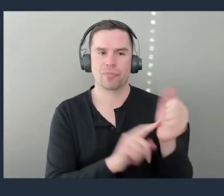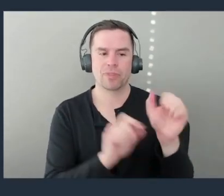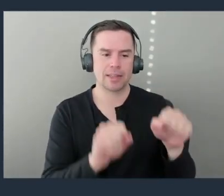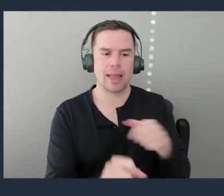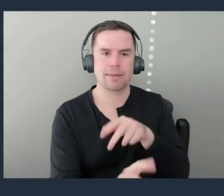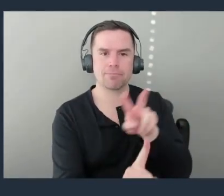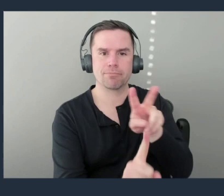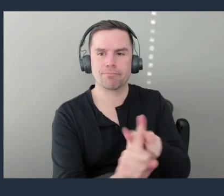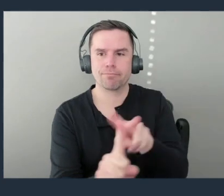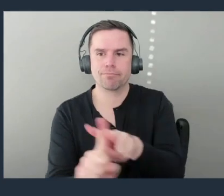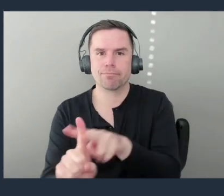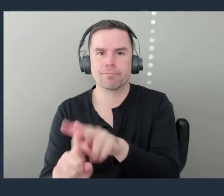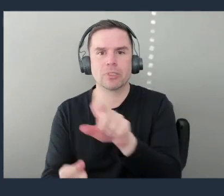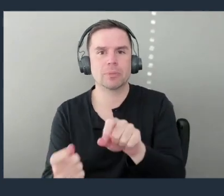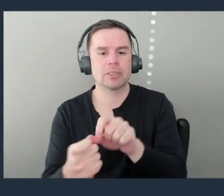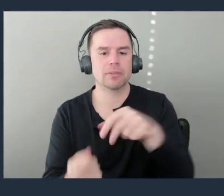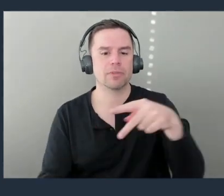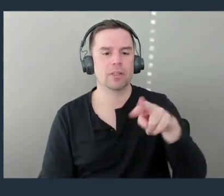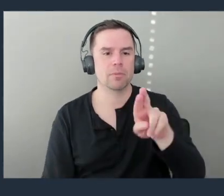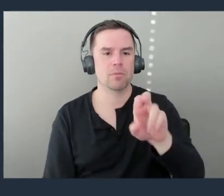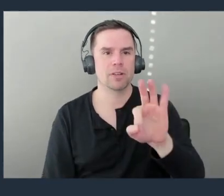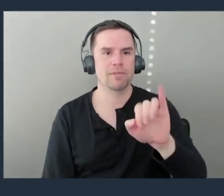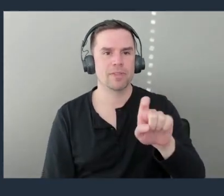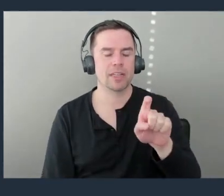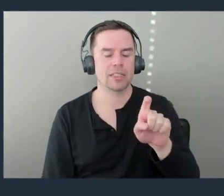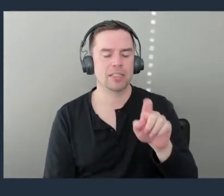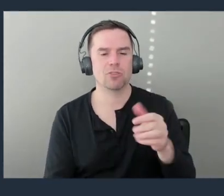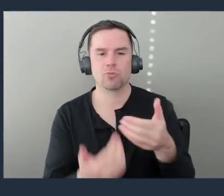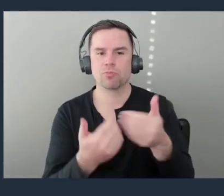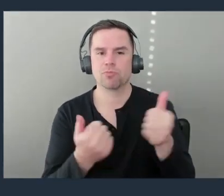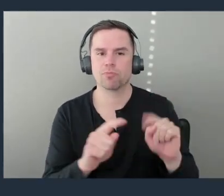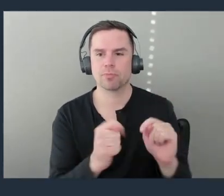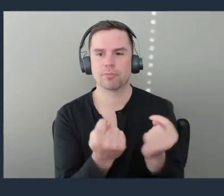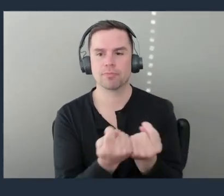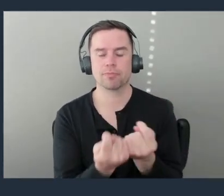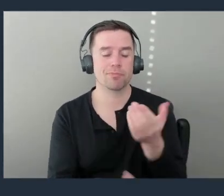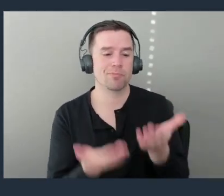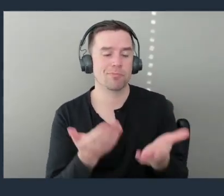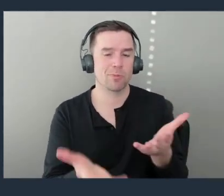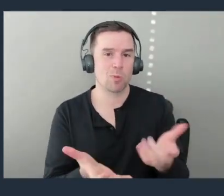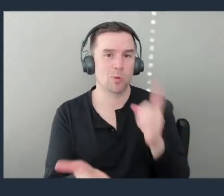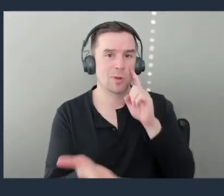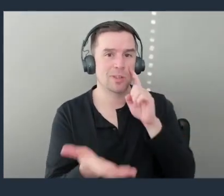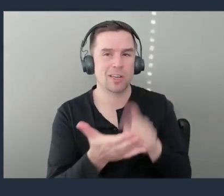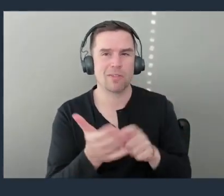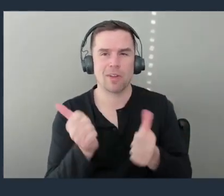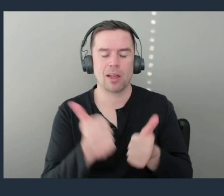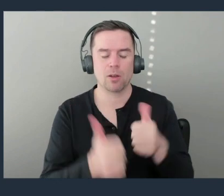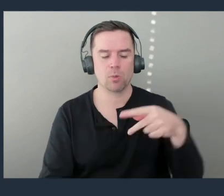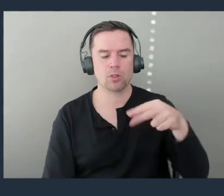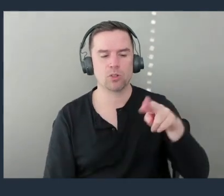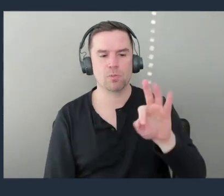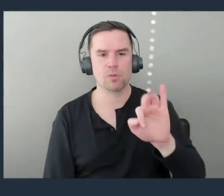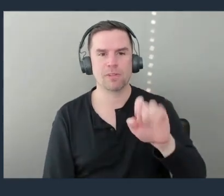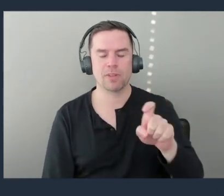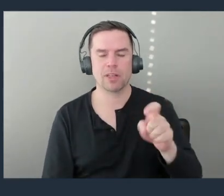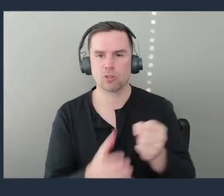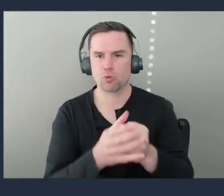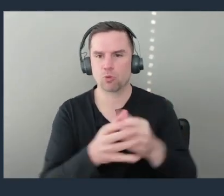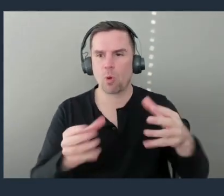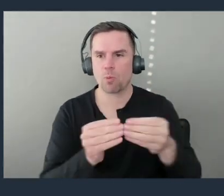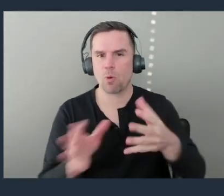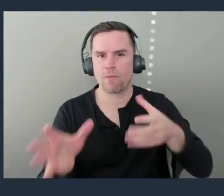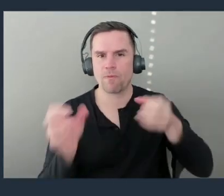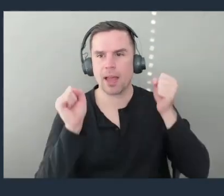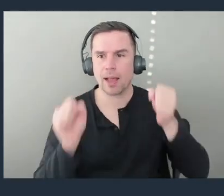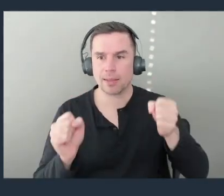teams, and you might be looking to identify the fastest growing prefixes to allocate your costs accordingly. The